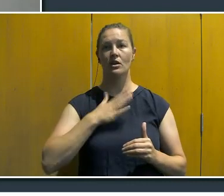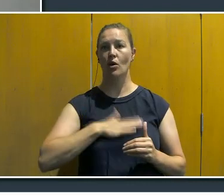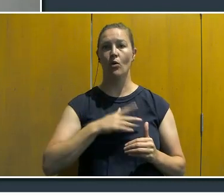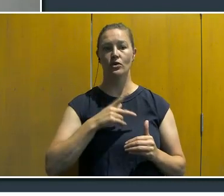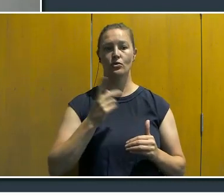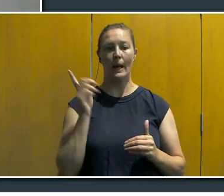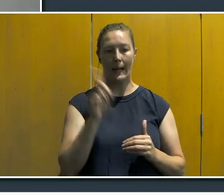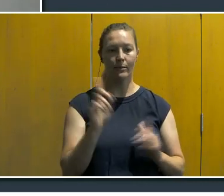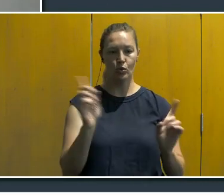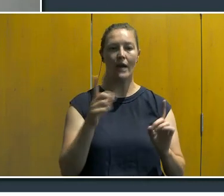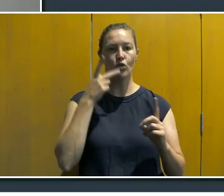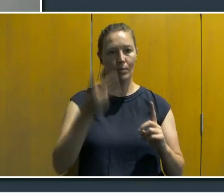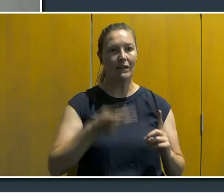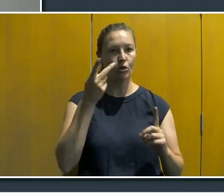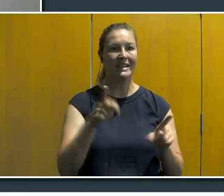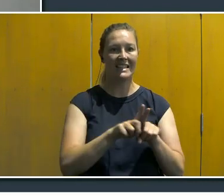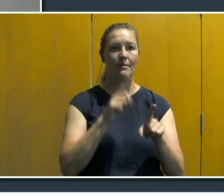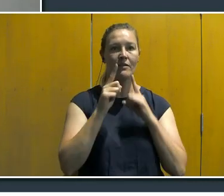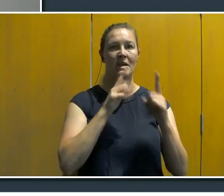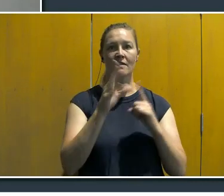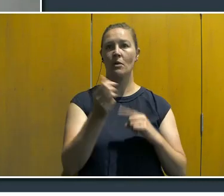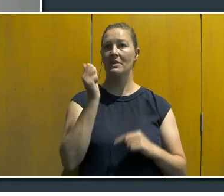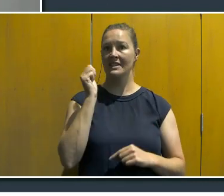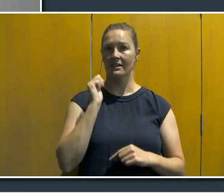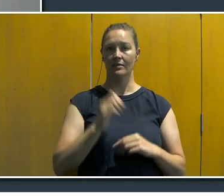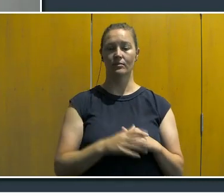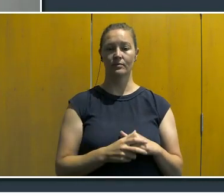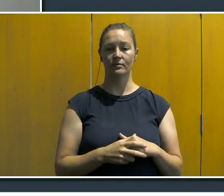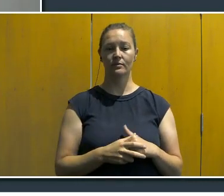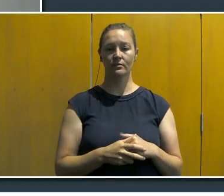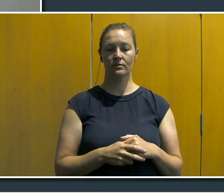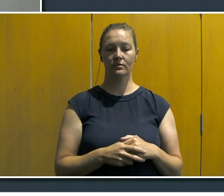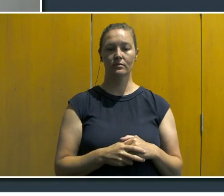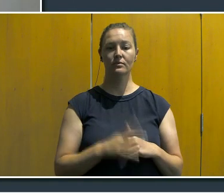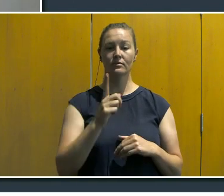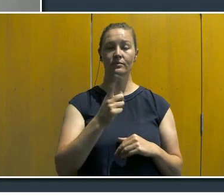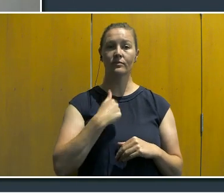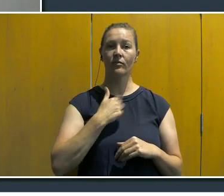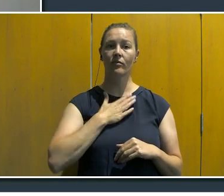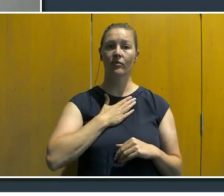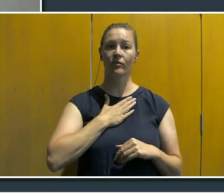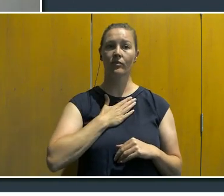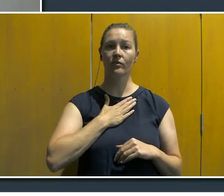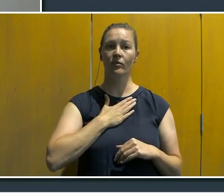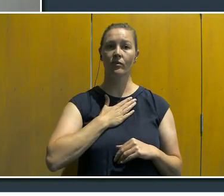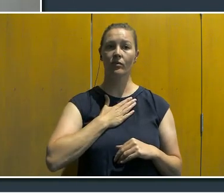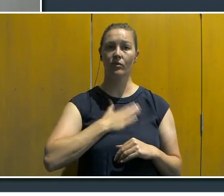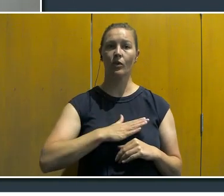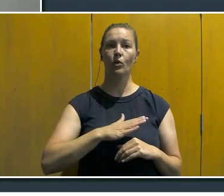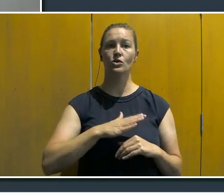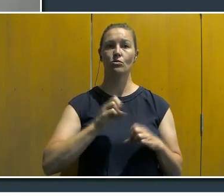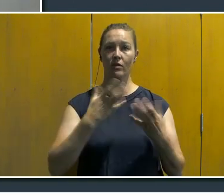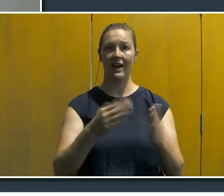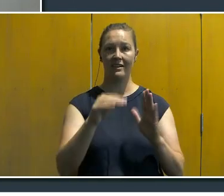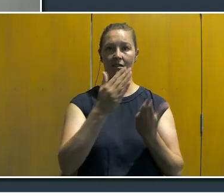repeat anything that was said yesterday unnecessarily. But I do want to come to you with facts.